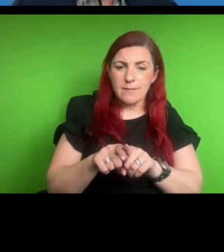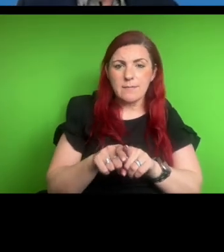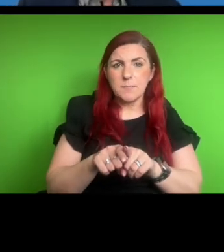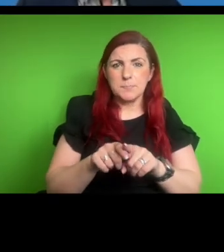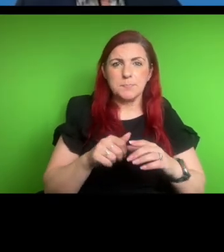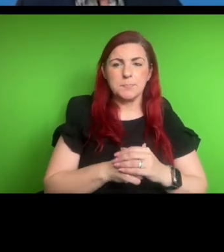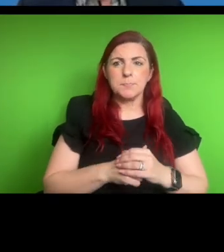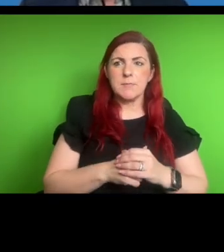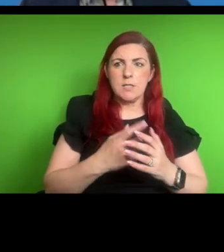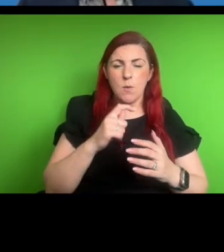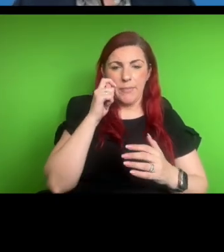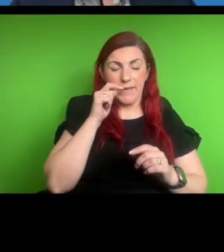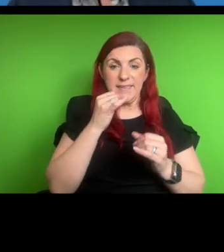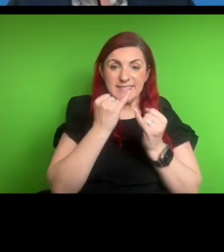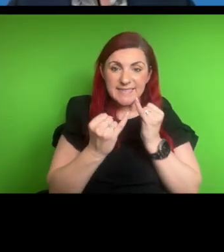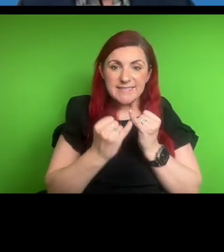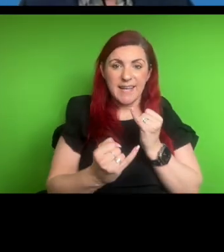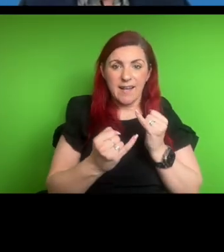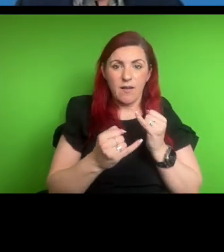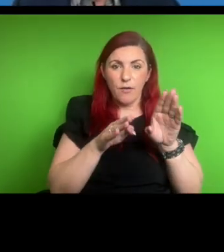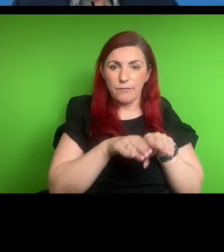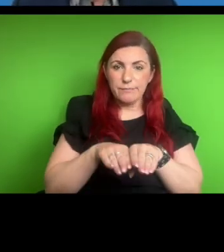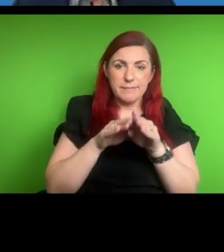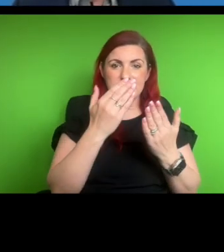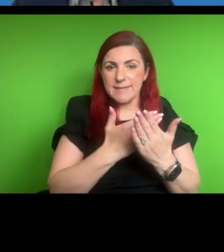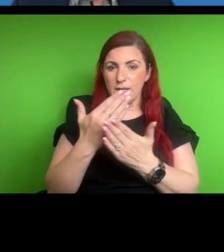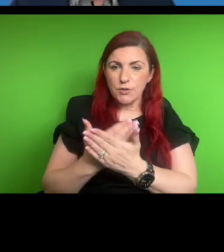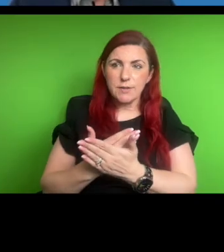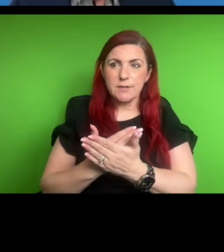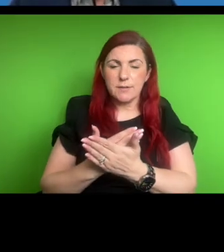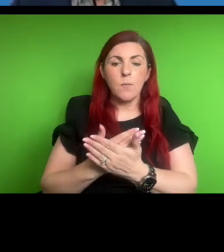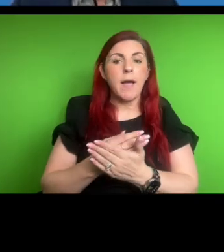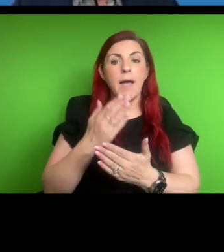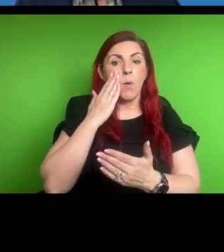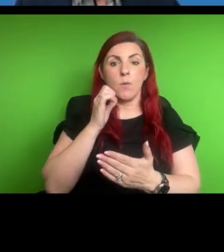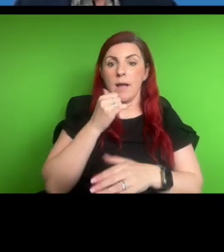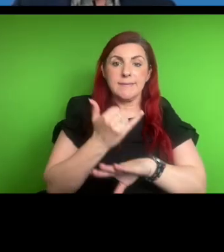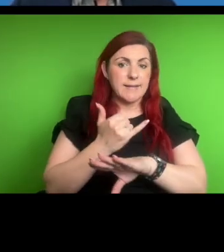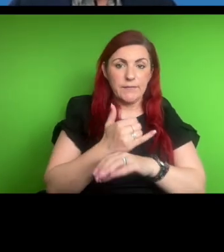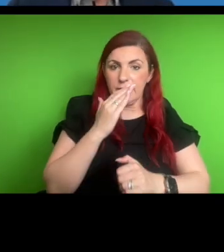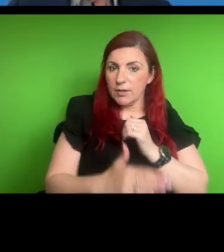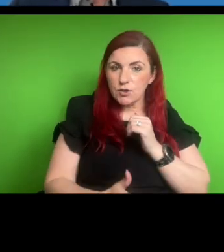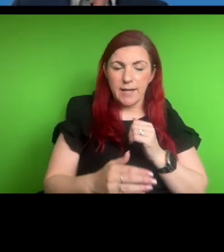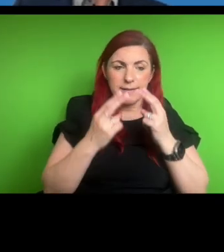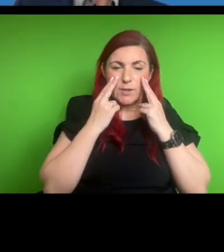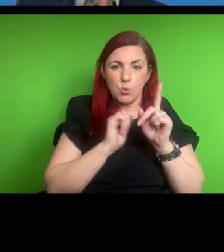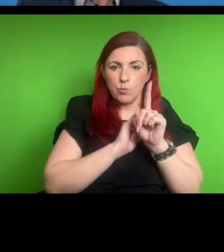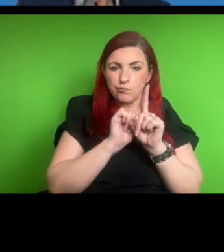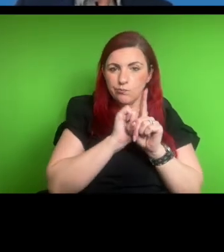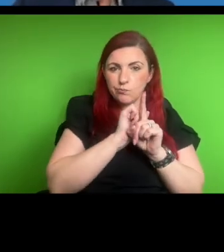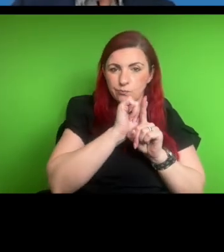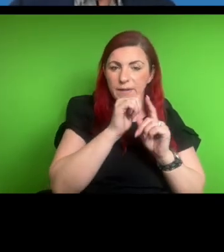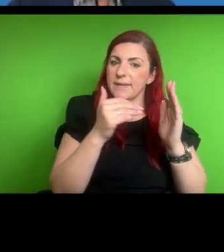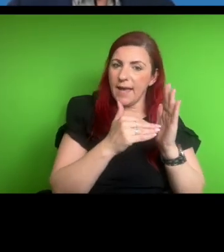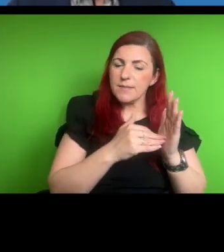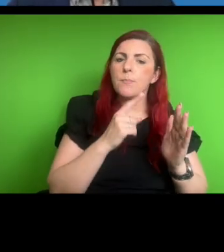standard, while it isn't finalized and there's work yet to be done in it, is very welcome